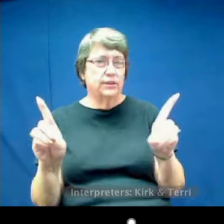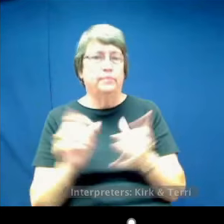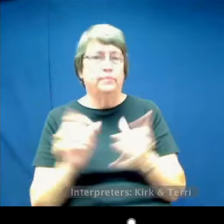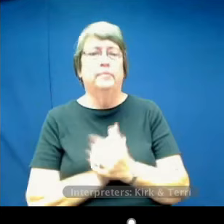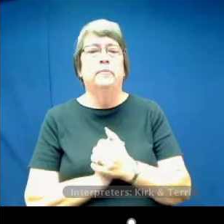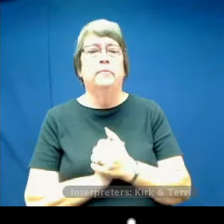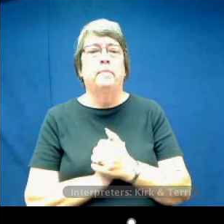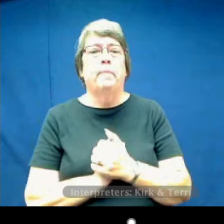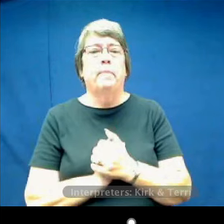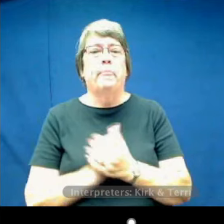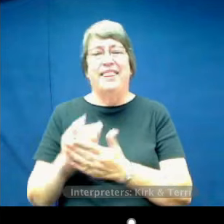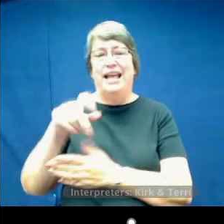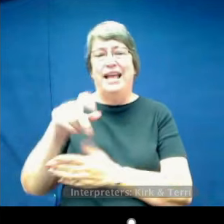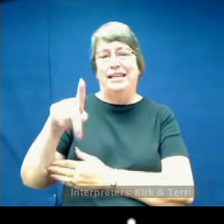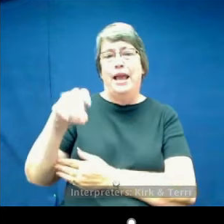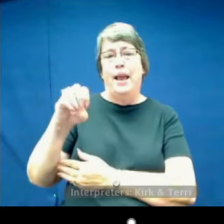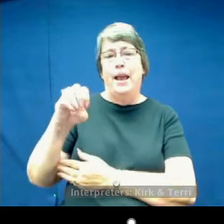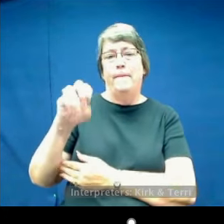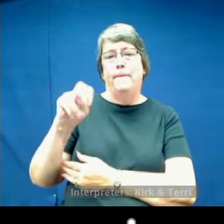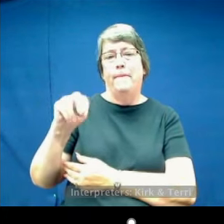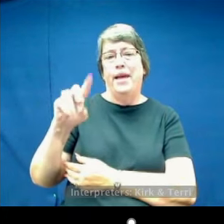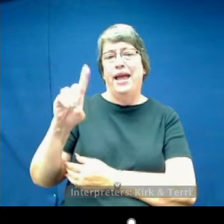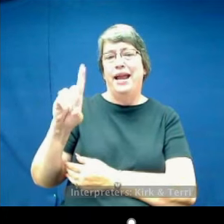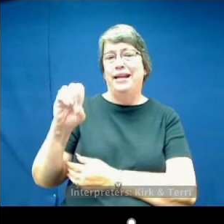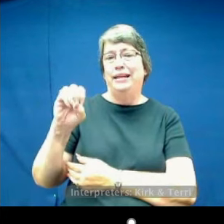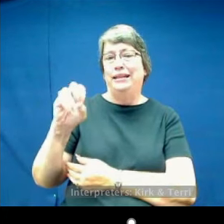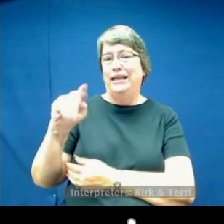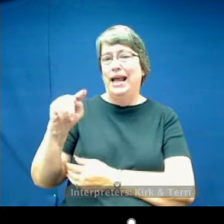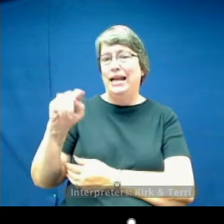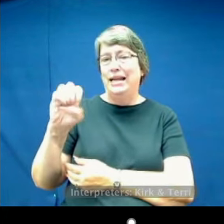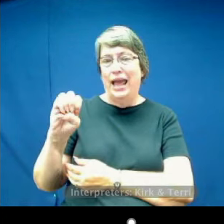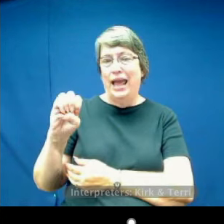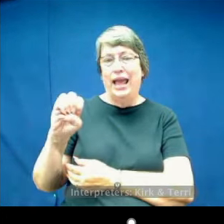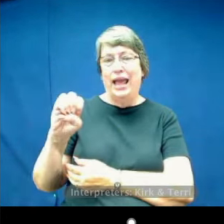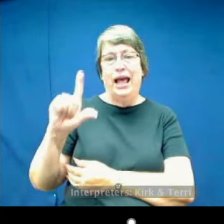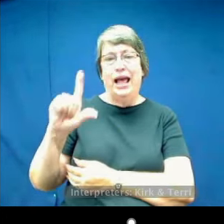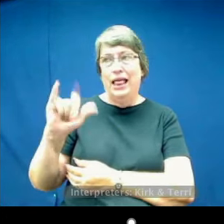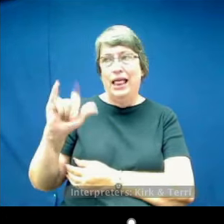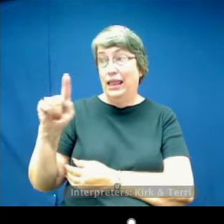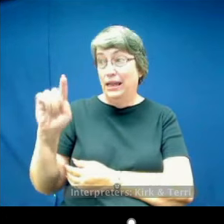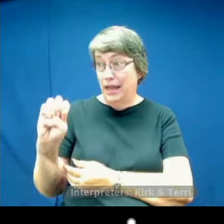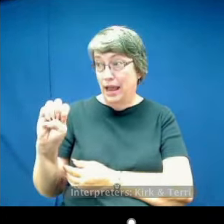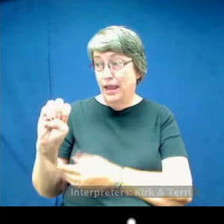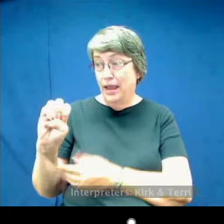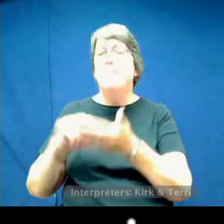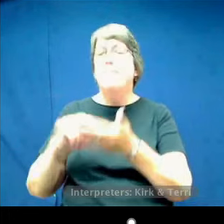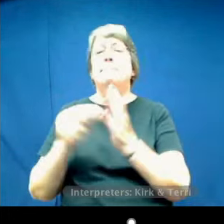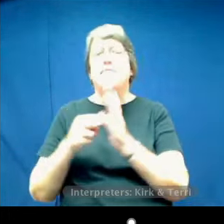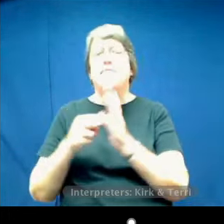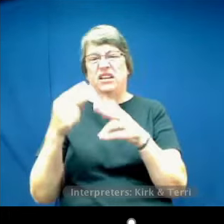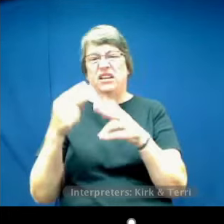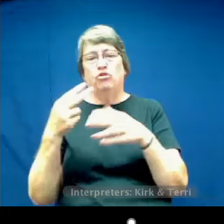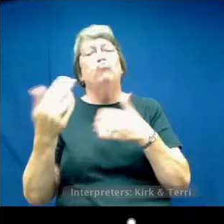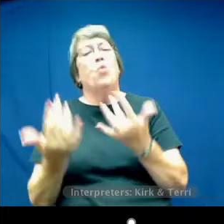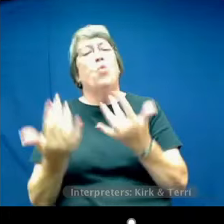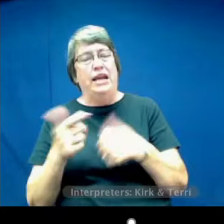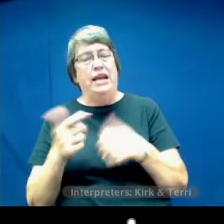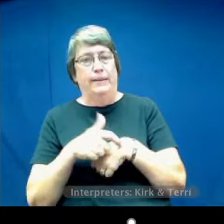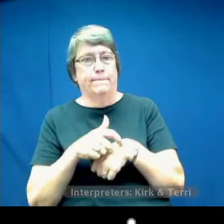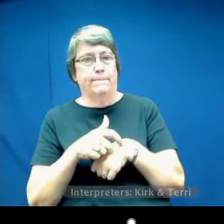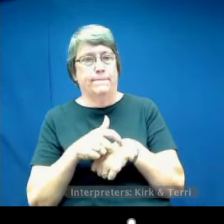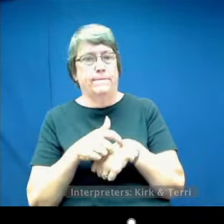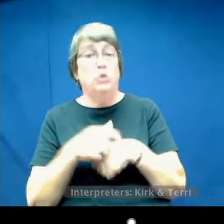Then your grounds have ripened, and you are qualified then to get a full divorce. So during that interim time, you might